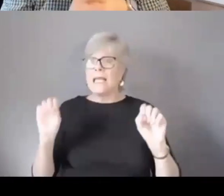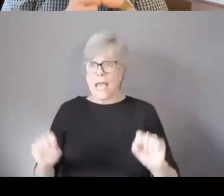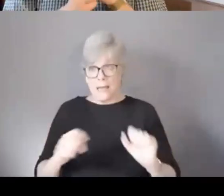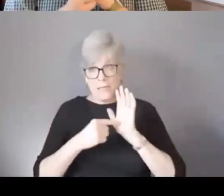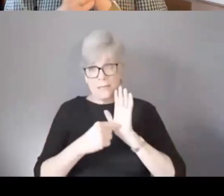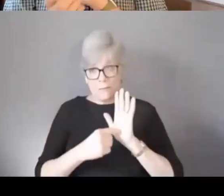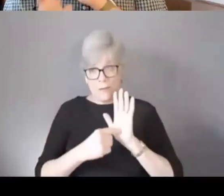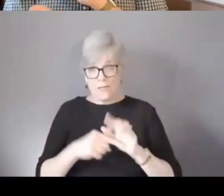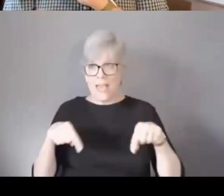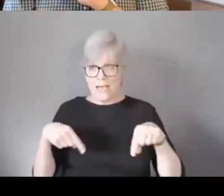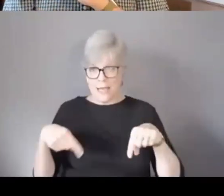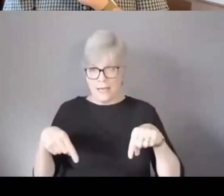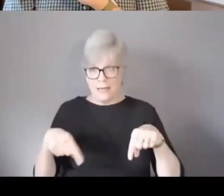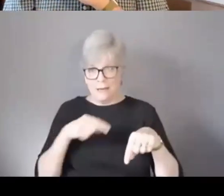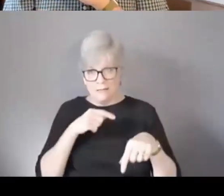that.